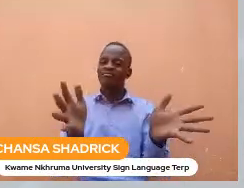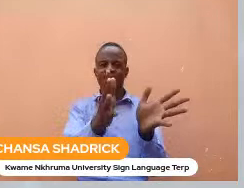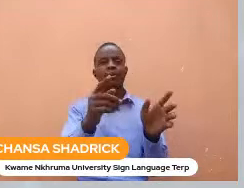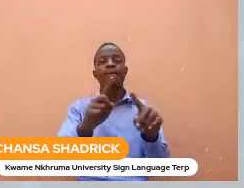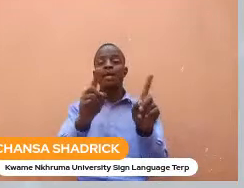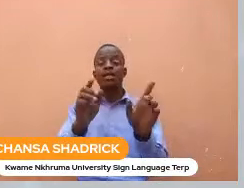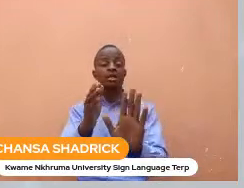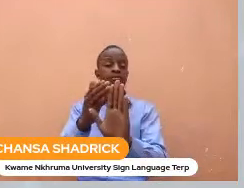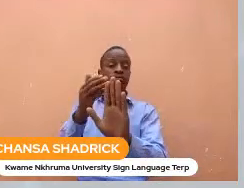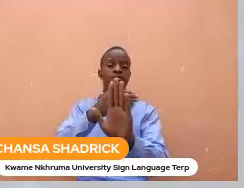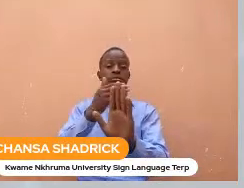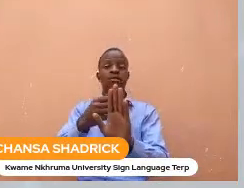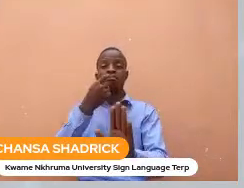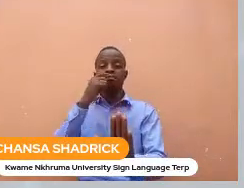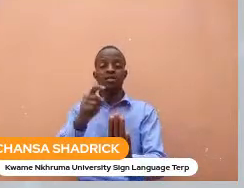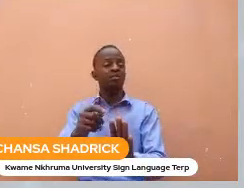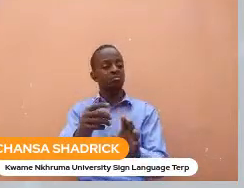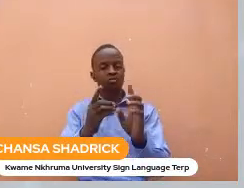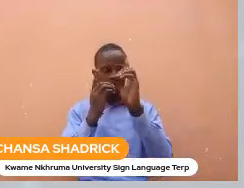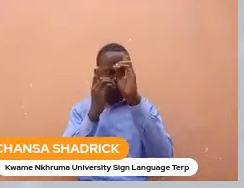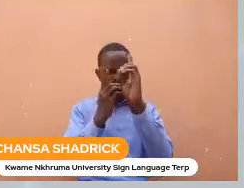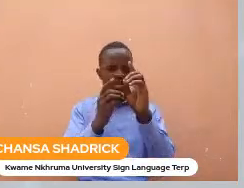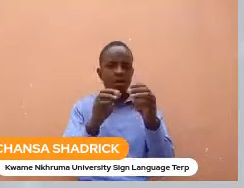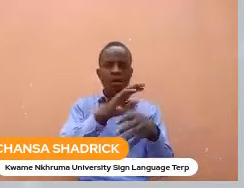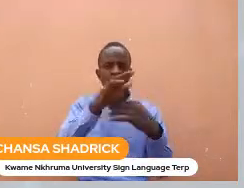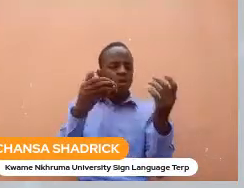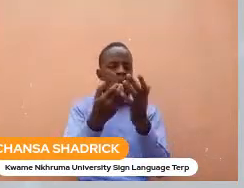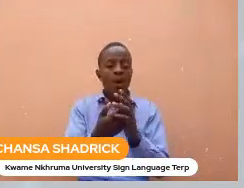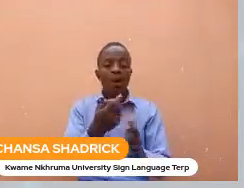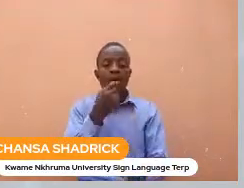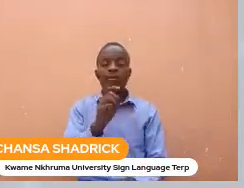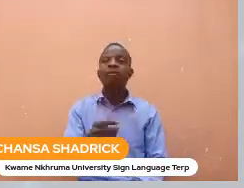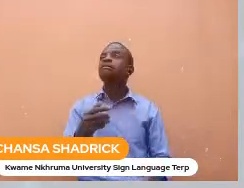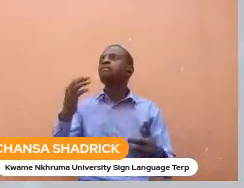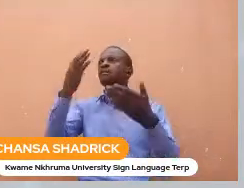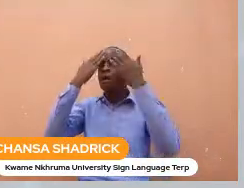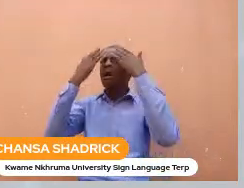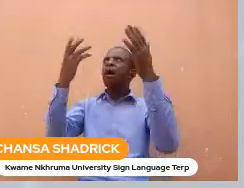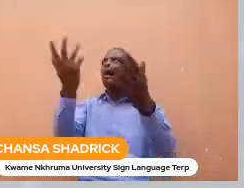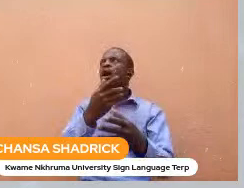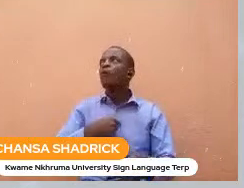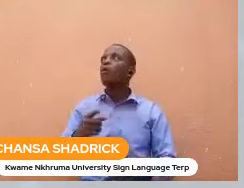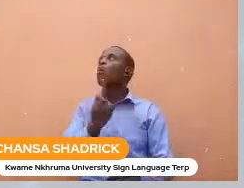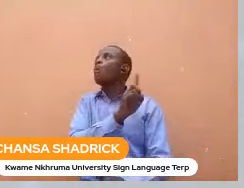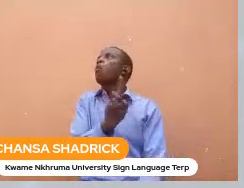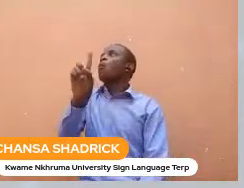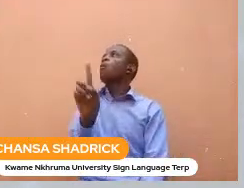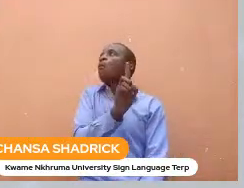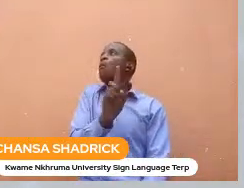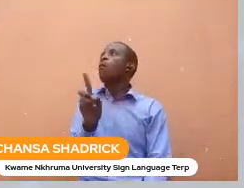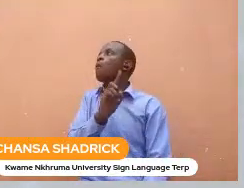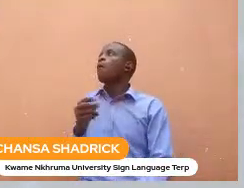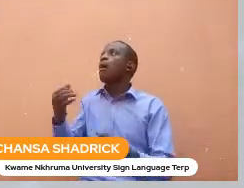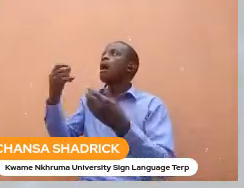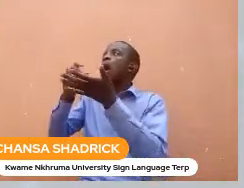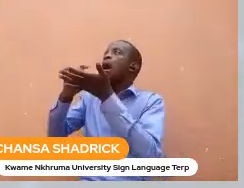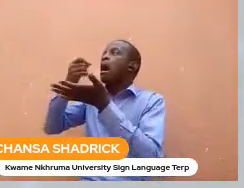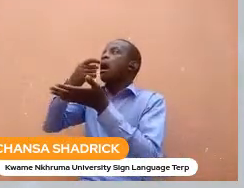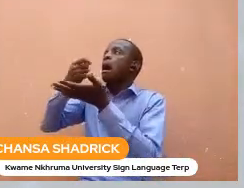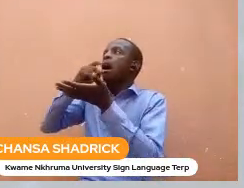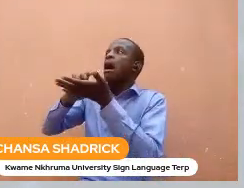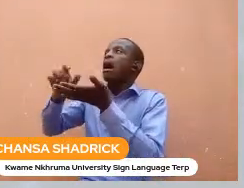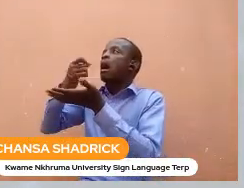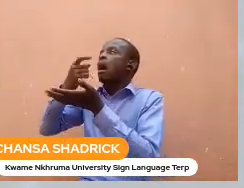be on the actual contraceptives, information is very important. They need to know why they're accessing these contraceptives, what it is that they'll do to